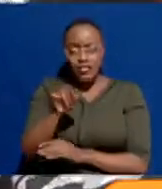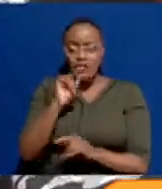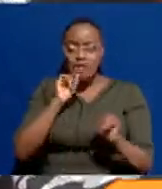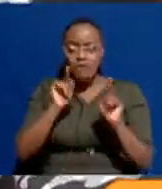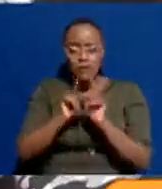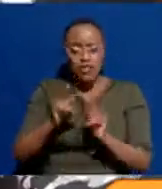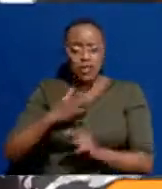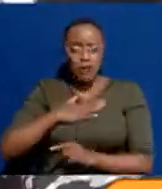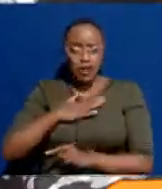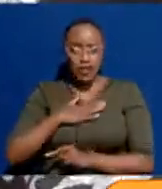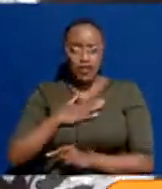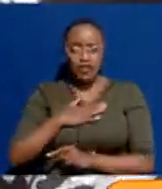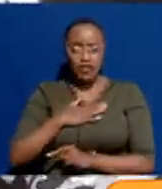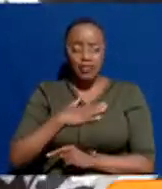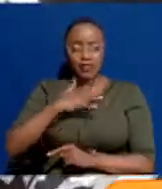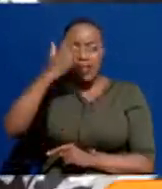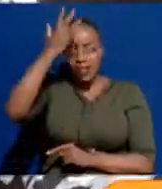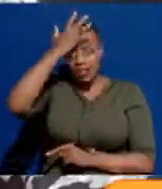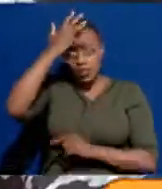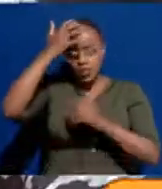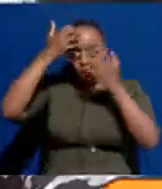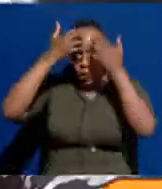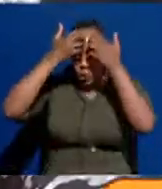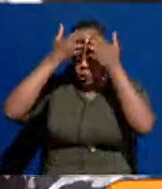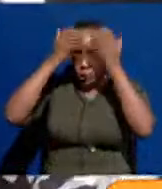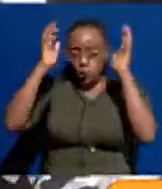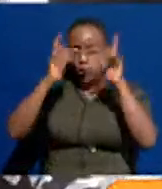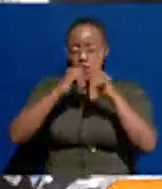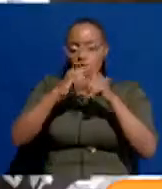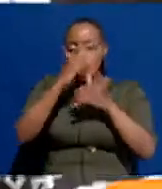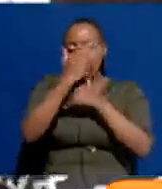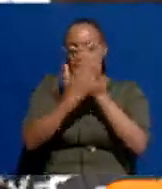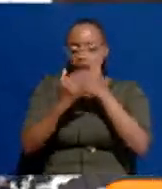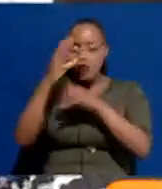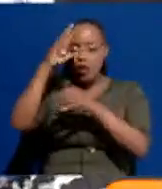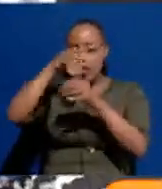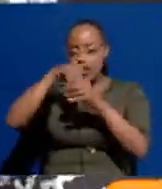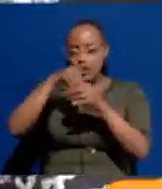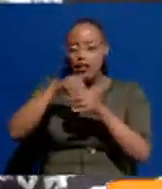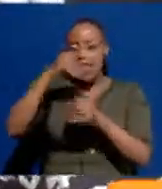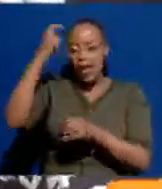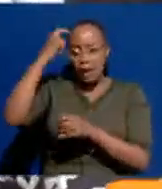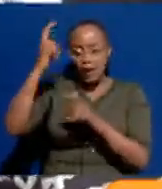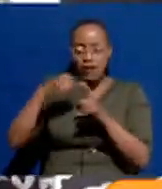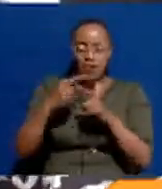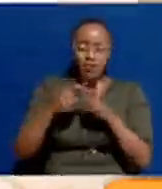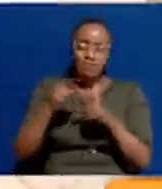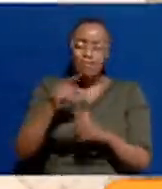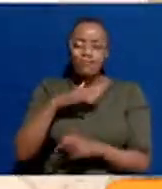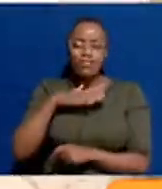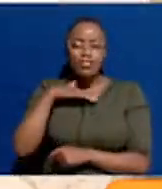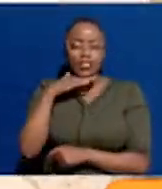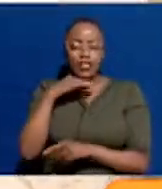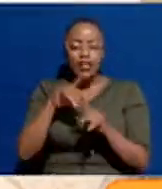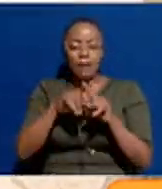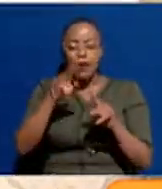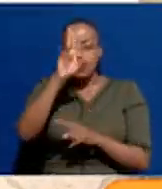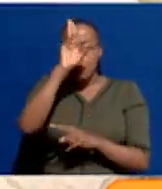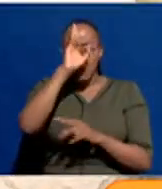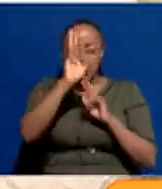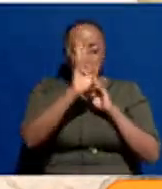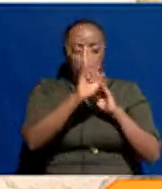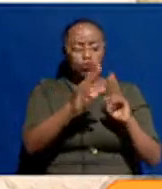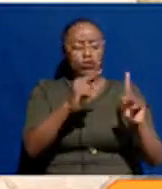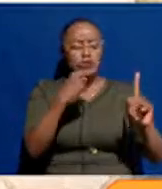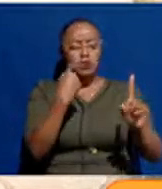yangu alipasuka kichwa. Ndiyo damu ikaingia kwa ubongo na hiyo ndiyo ikasababisha kifo chake. But the police report